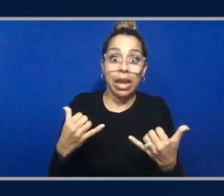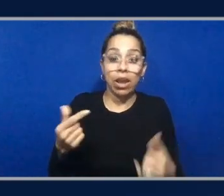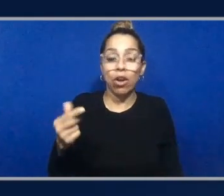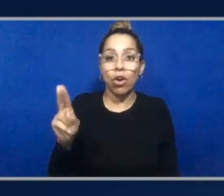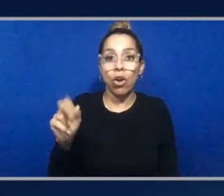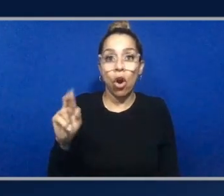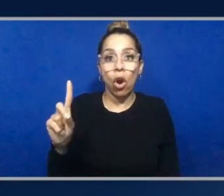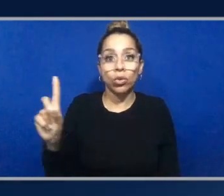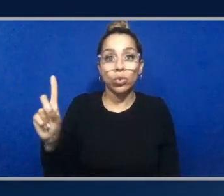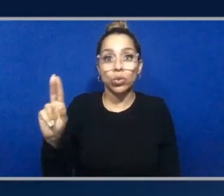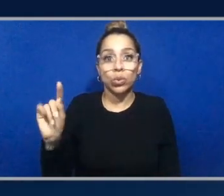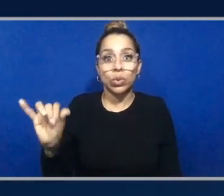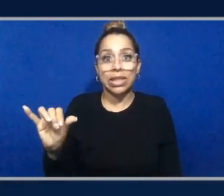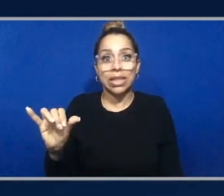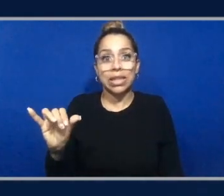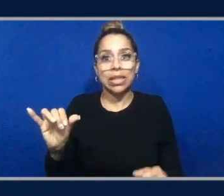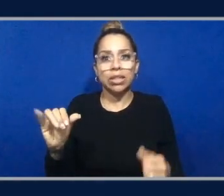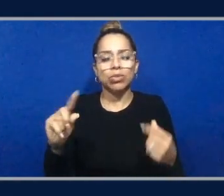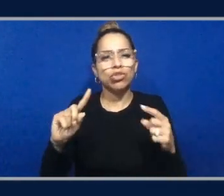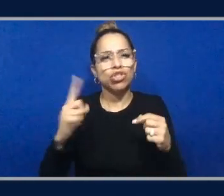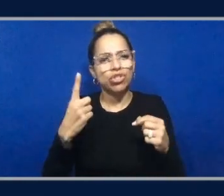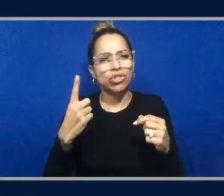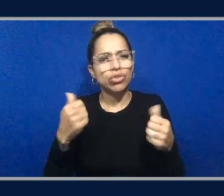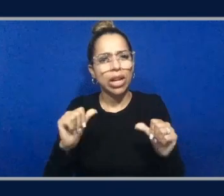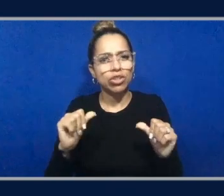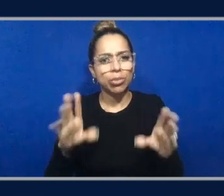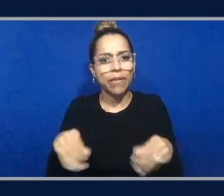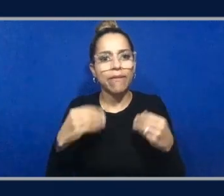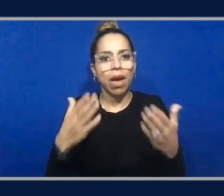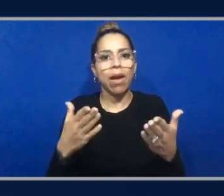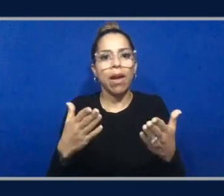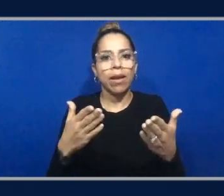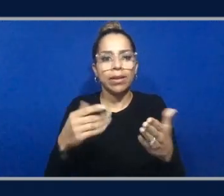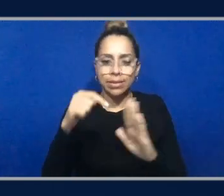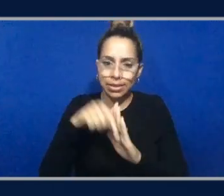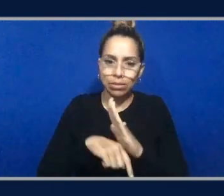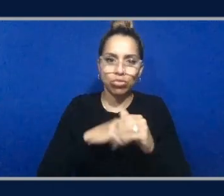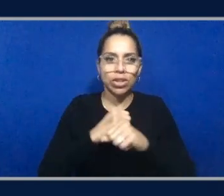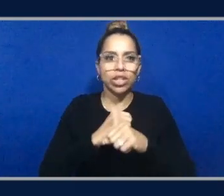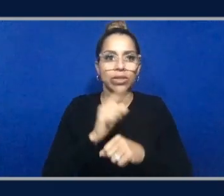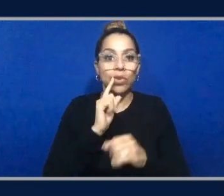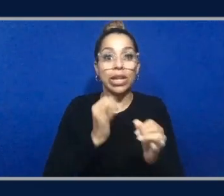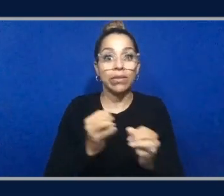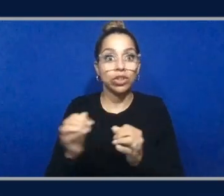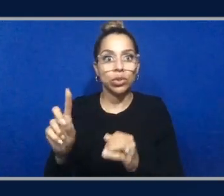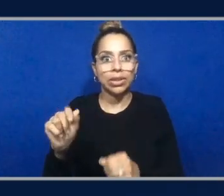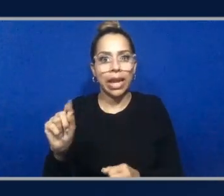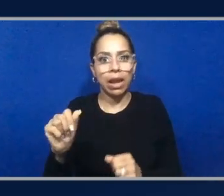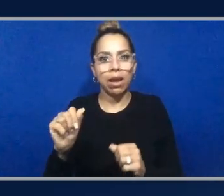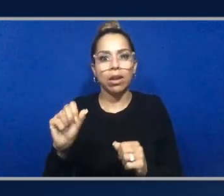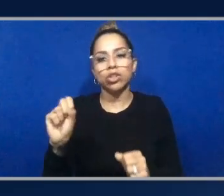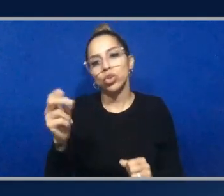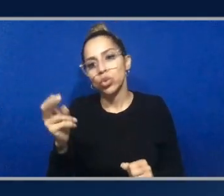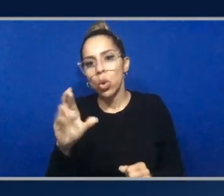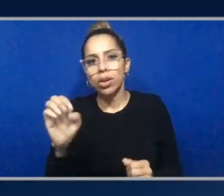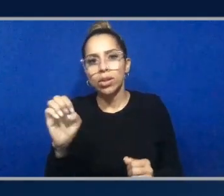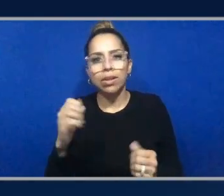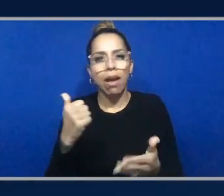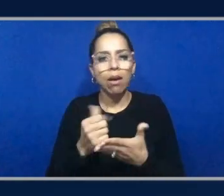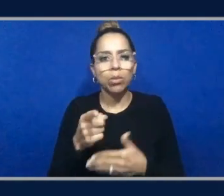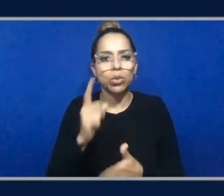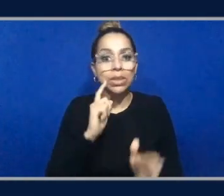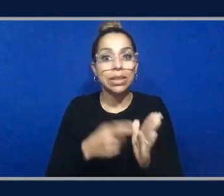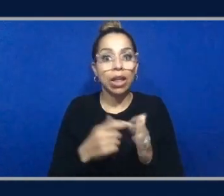deep protection for individual data sources. So we help you detect threats across them. But now with the extended